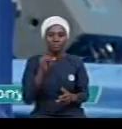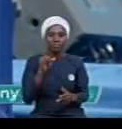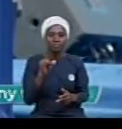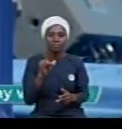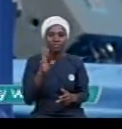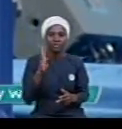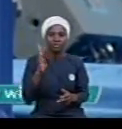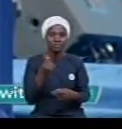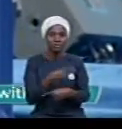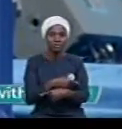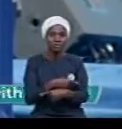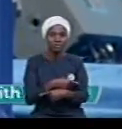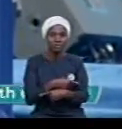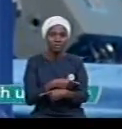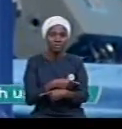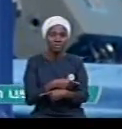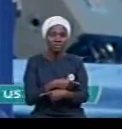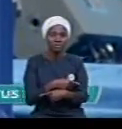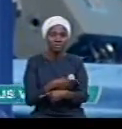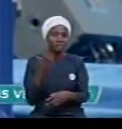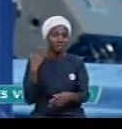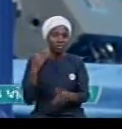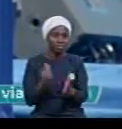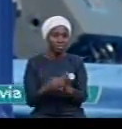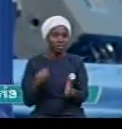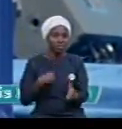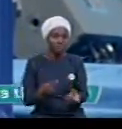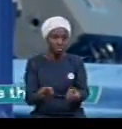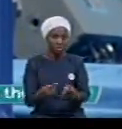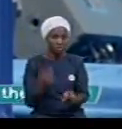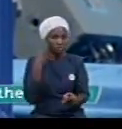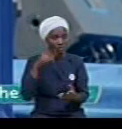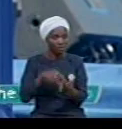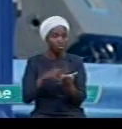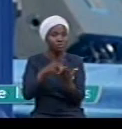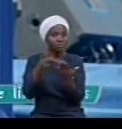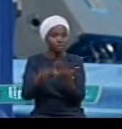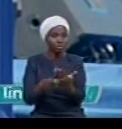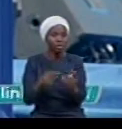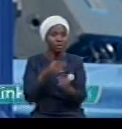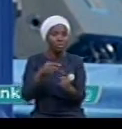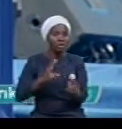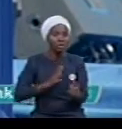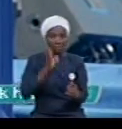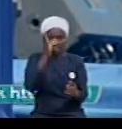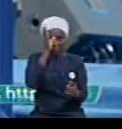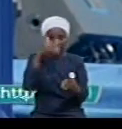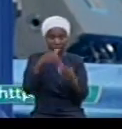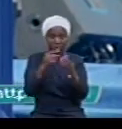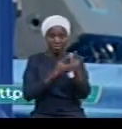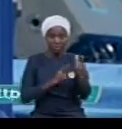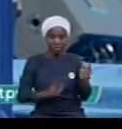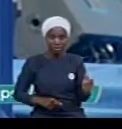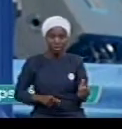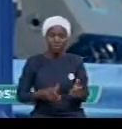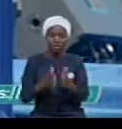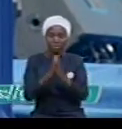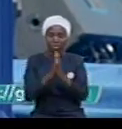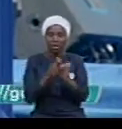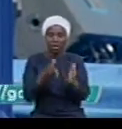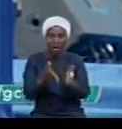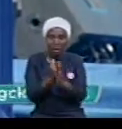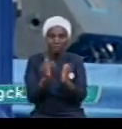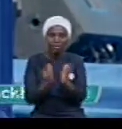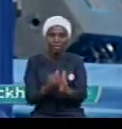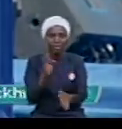yi. Bati awon baba wa ngba adura ti won ni ki en to ba fe fi aye fun Jesu Christi